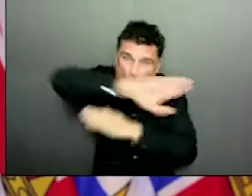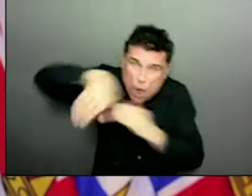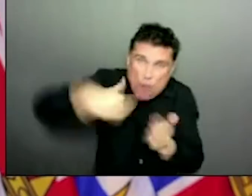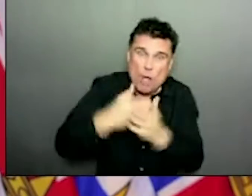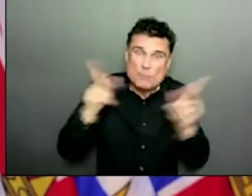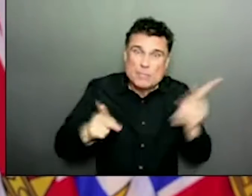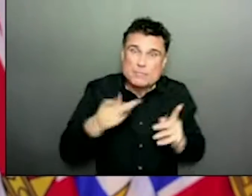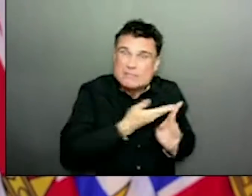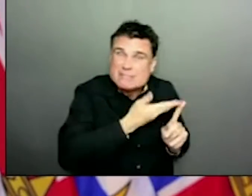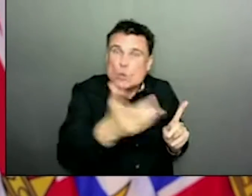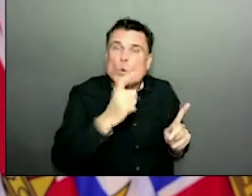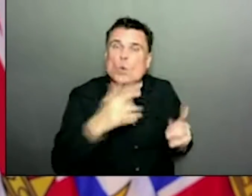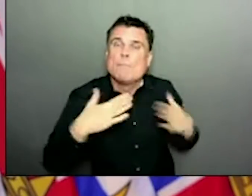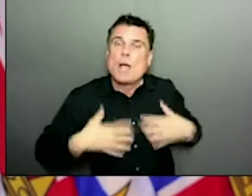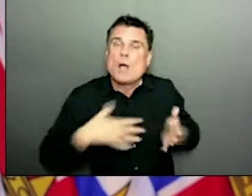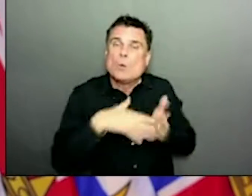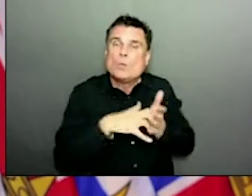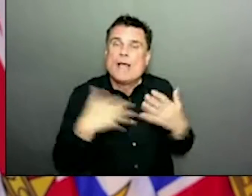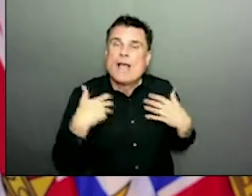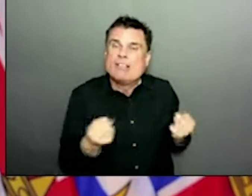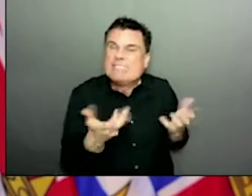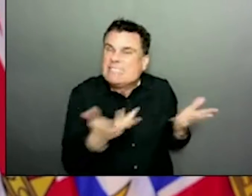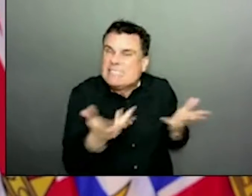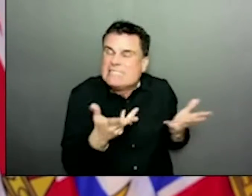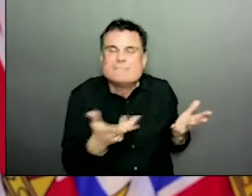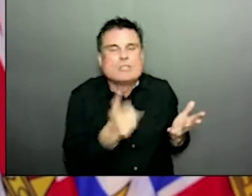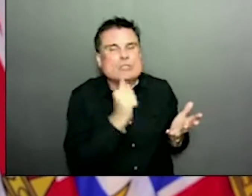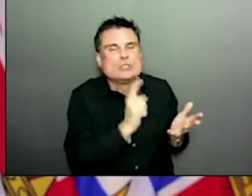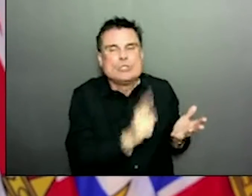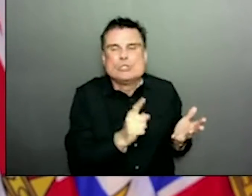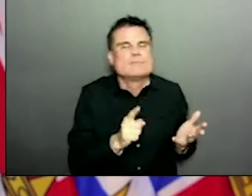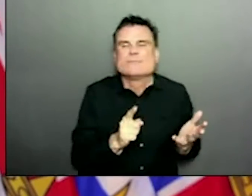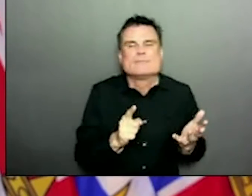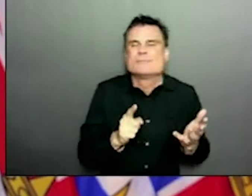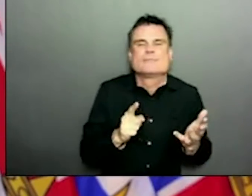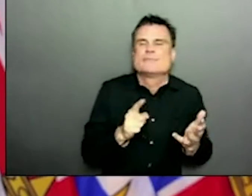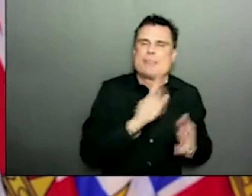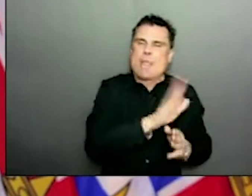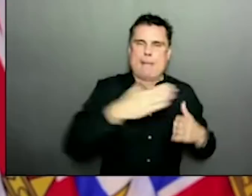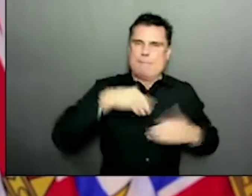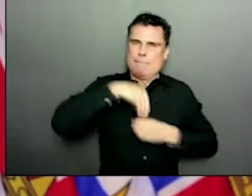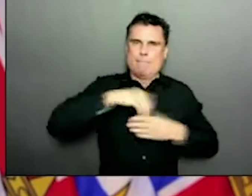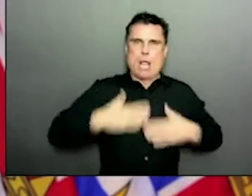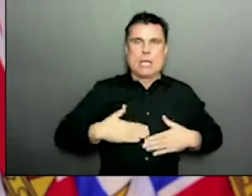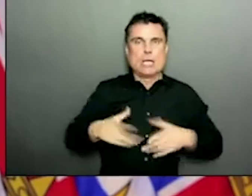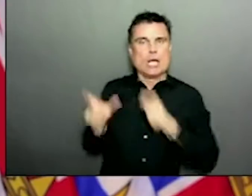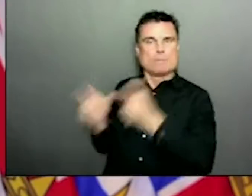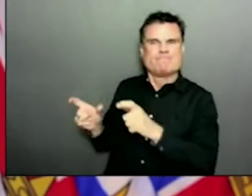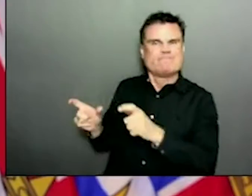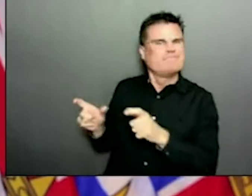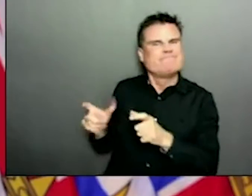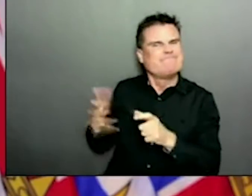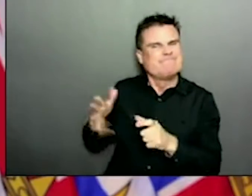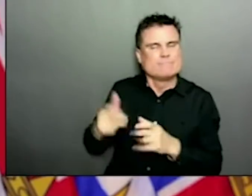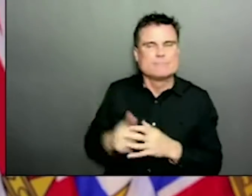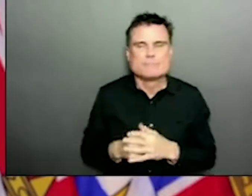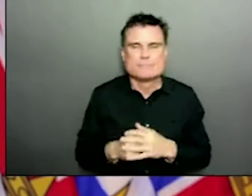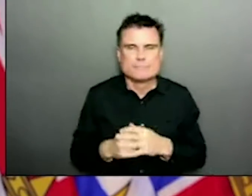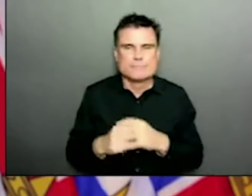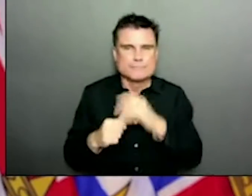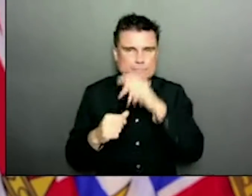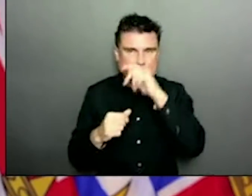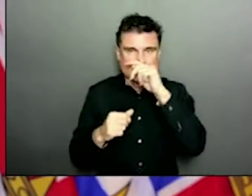some effects on the immune system. Having said that, this is a recommendation from our National Advisory Committee